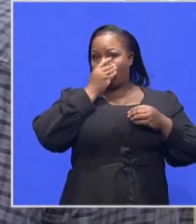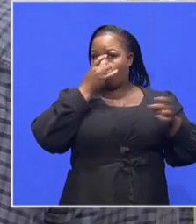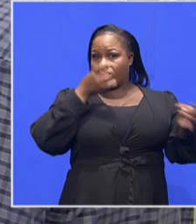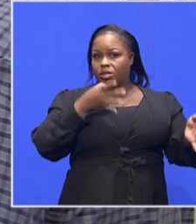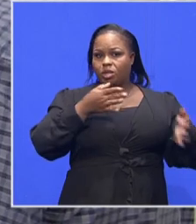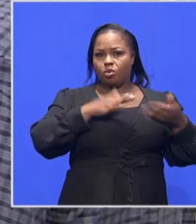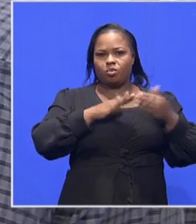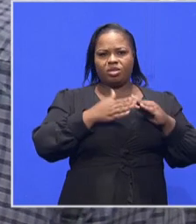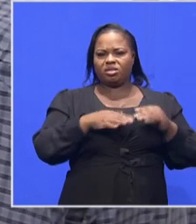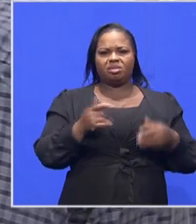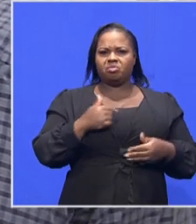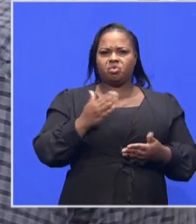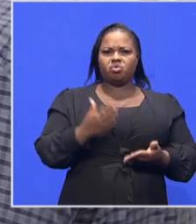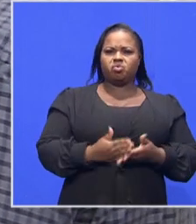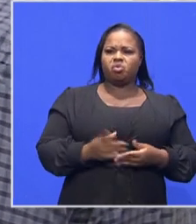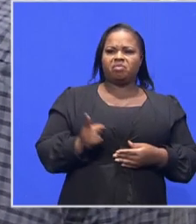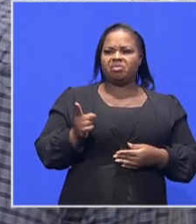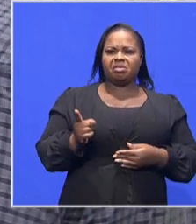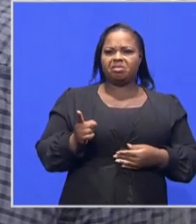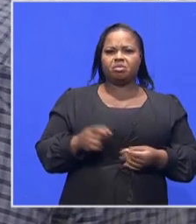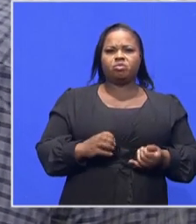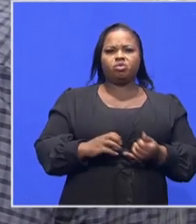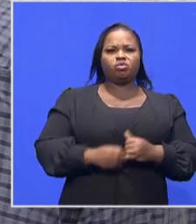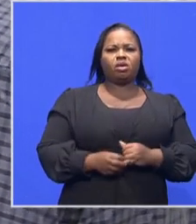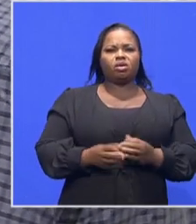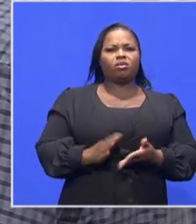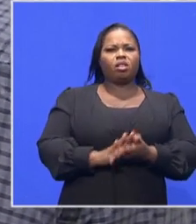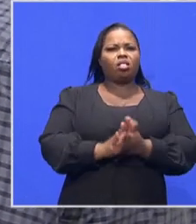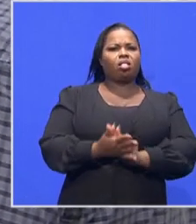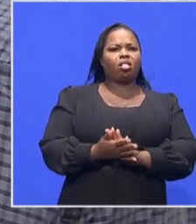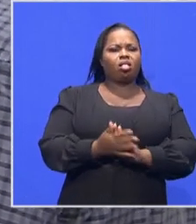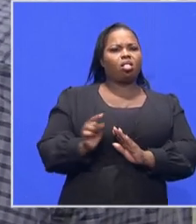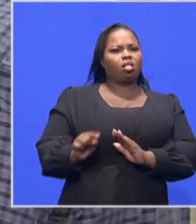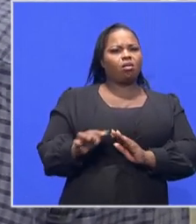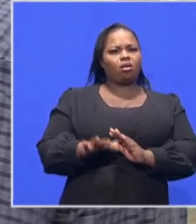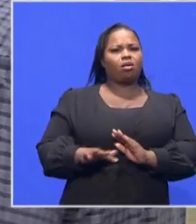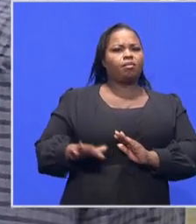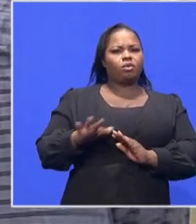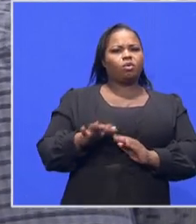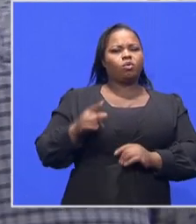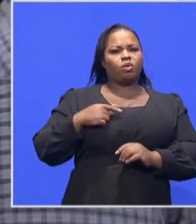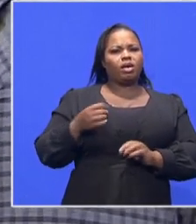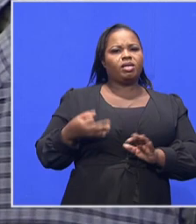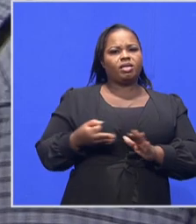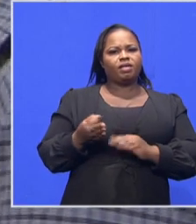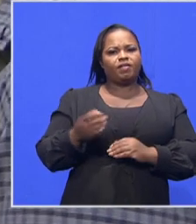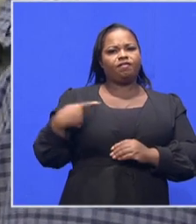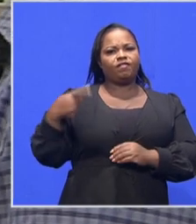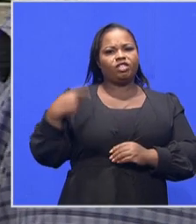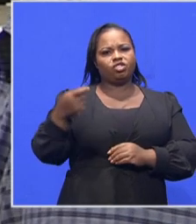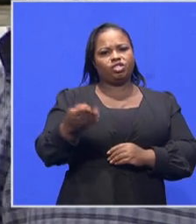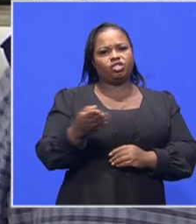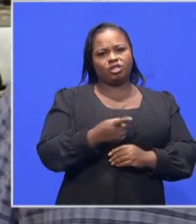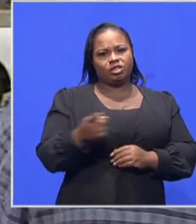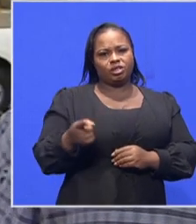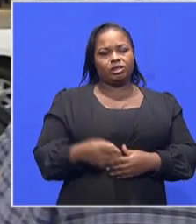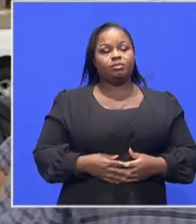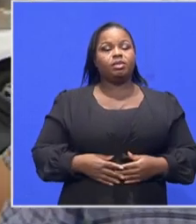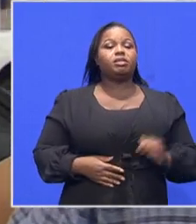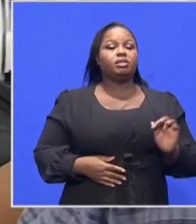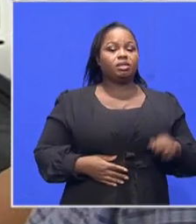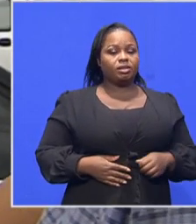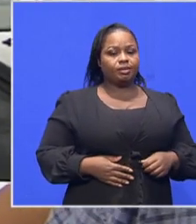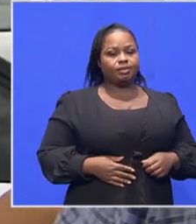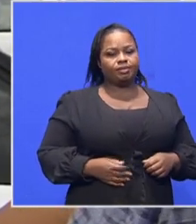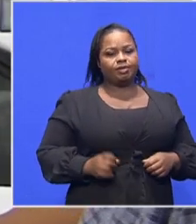know, we're not sure that this will irreparably harm this coast where we are fishing for a living. Absolutely, Ulrich. To us, the